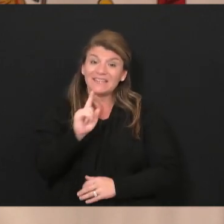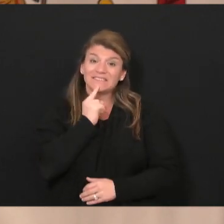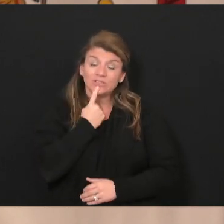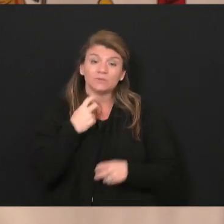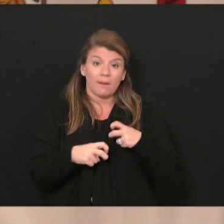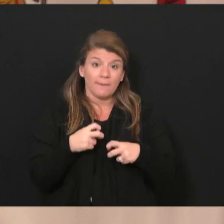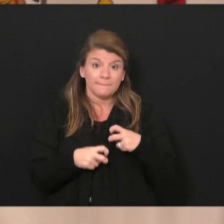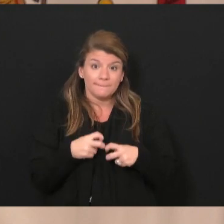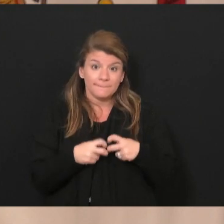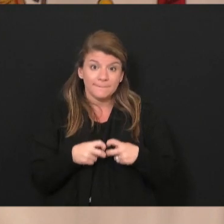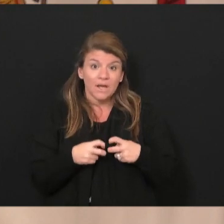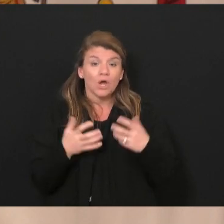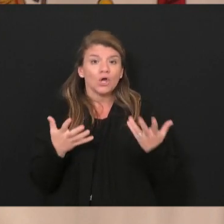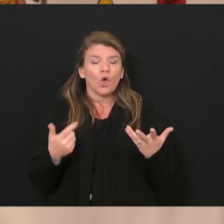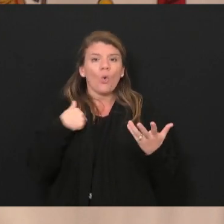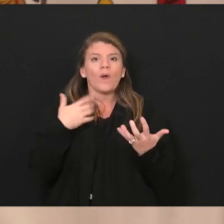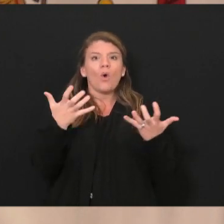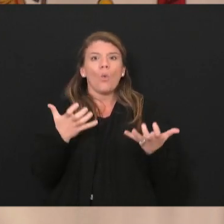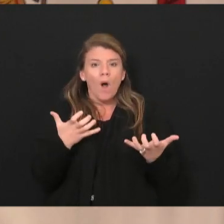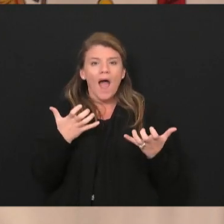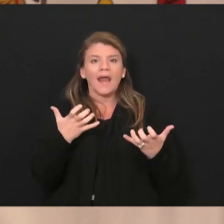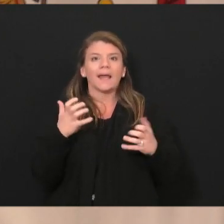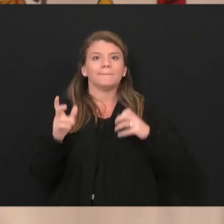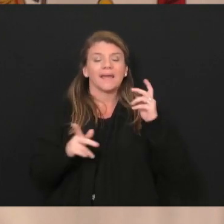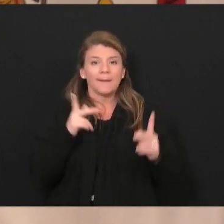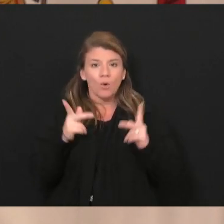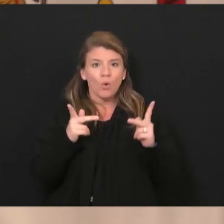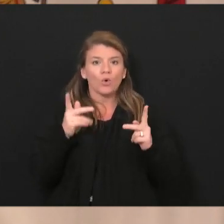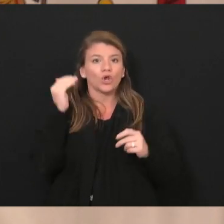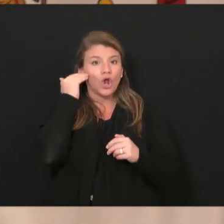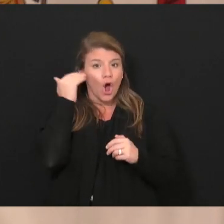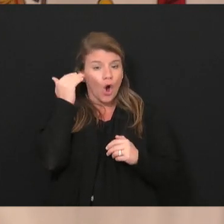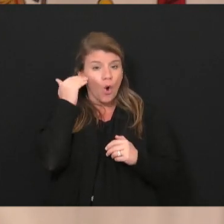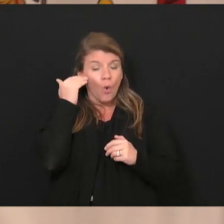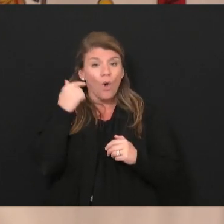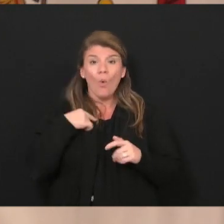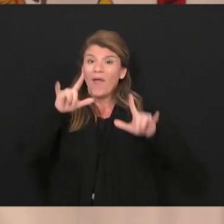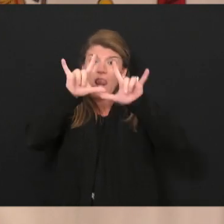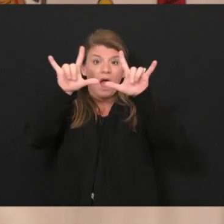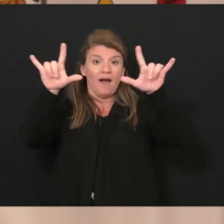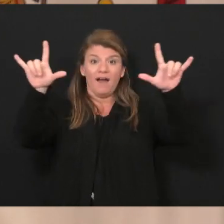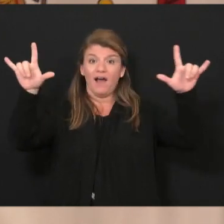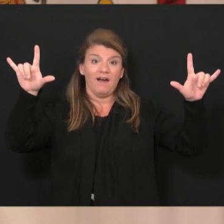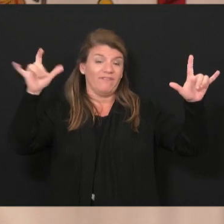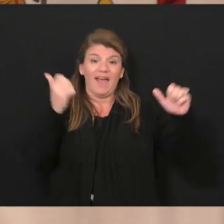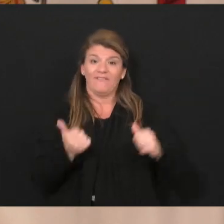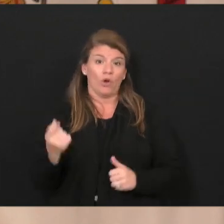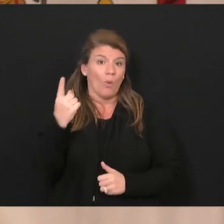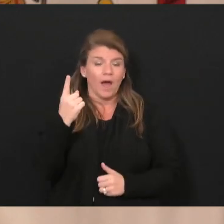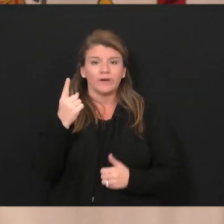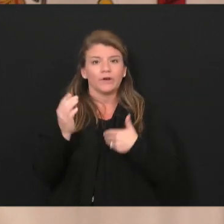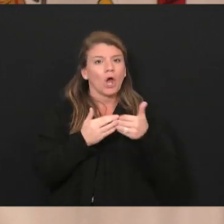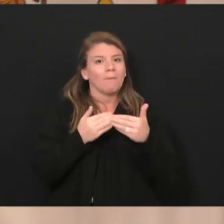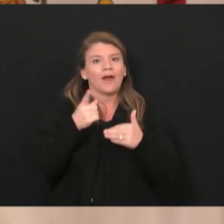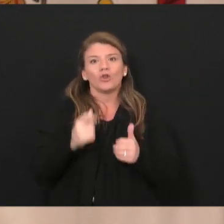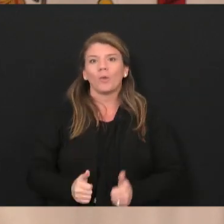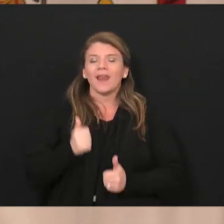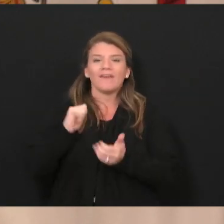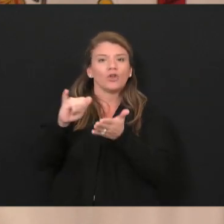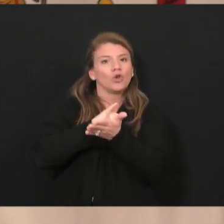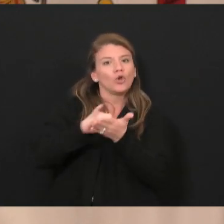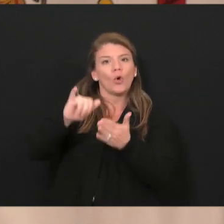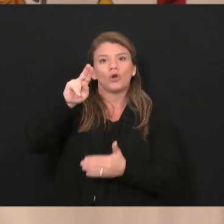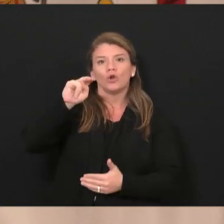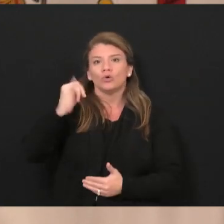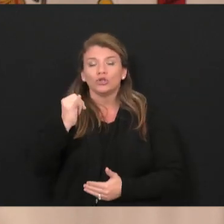so we're just wanting the people from New York. We love them, and we love the people from New Jersey. We love the people from Connecticut. For crying out loud,